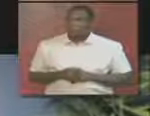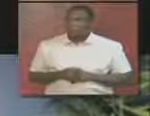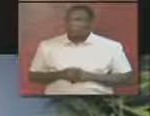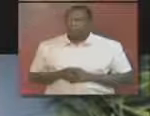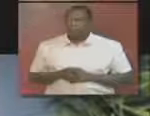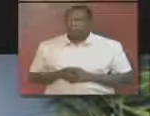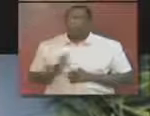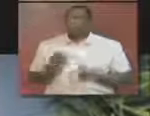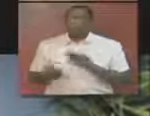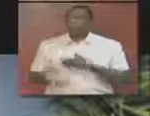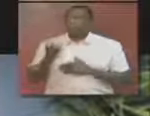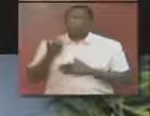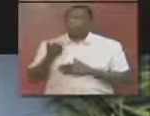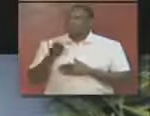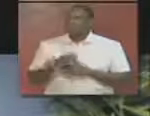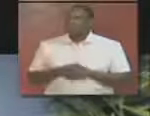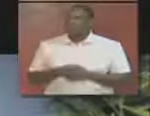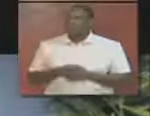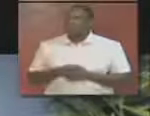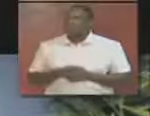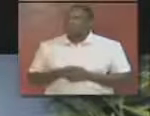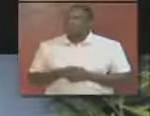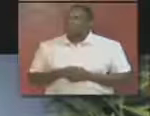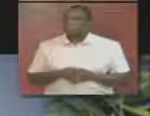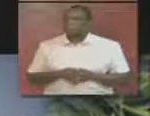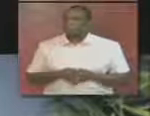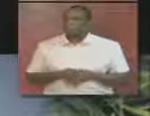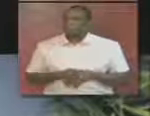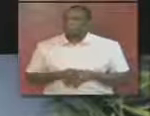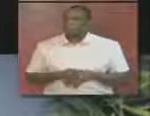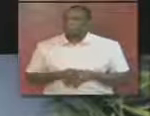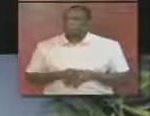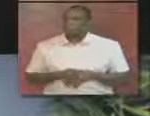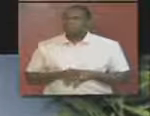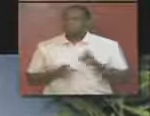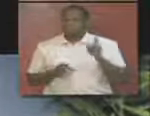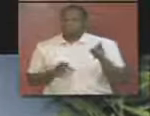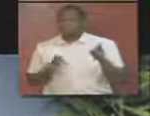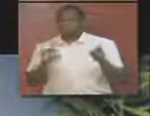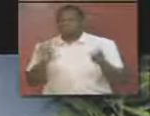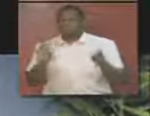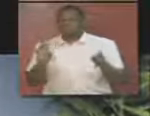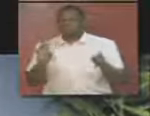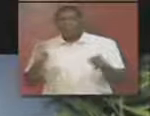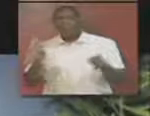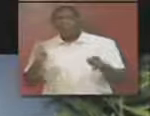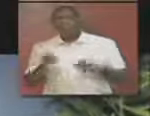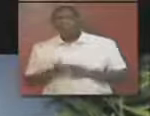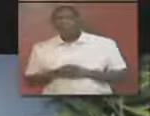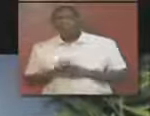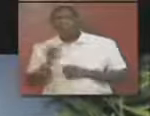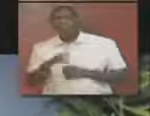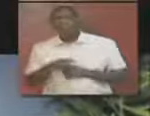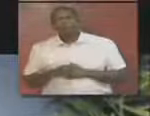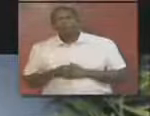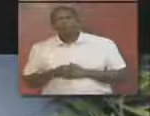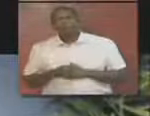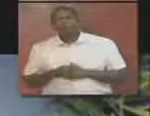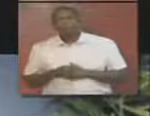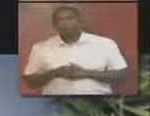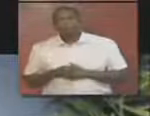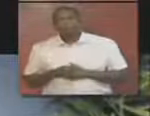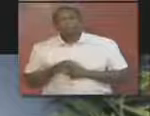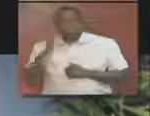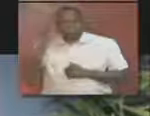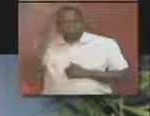Hi, good morning. Sonal Lala from TTT News. Dr. Bagwandas, question for you. I know you gave some general figures in